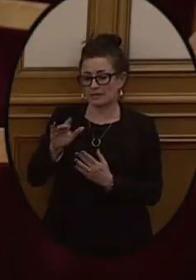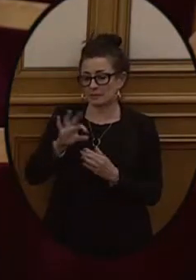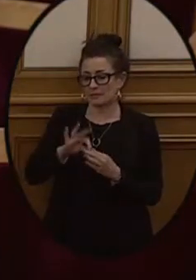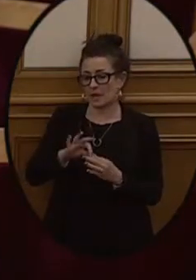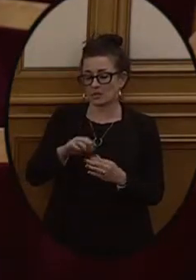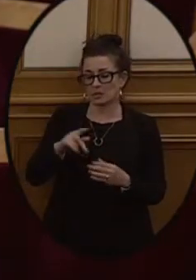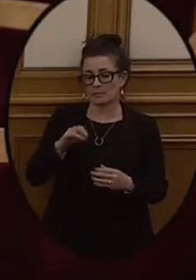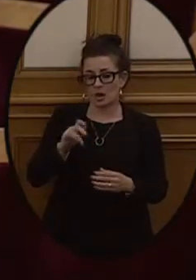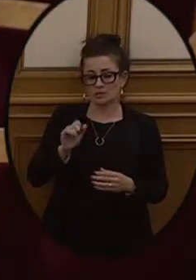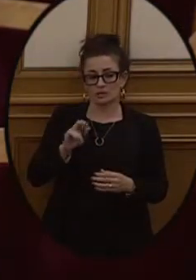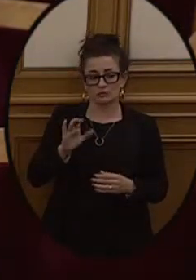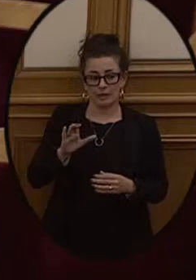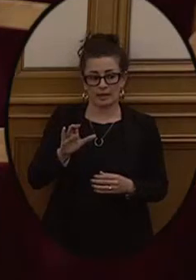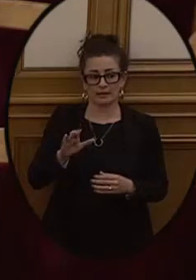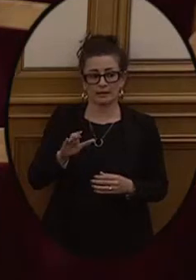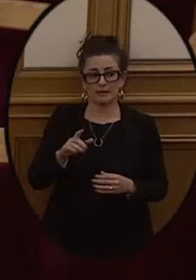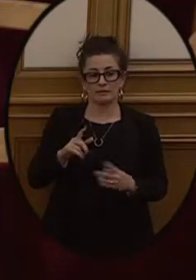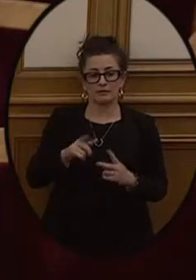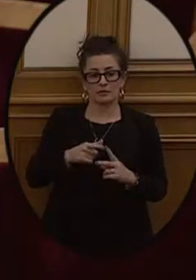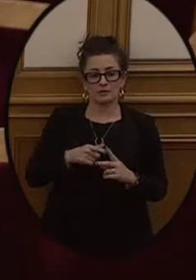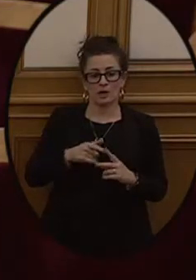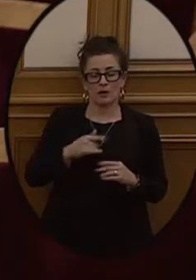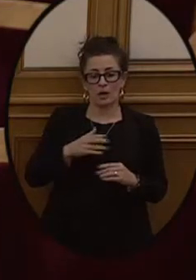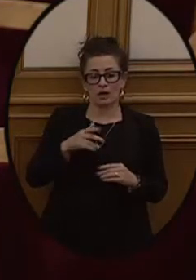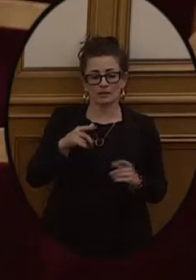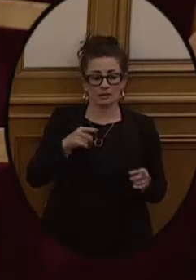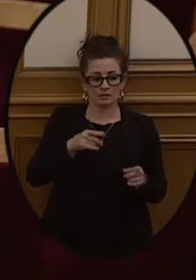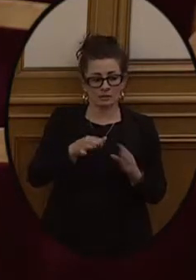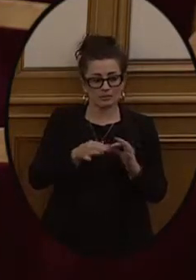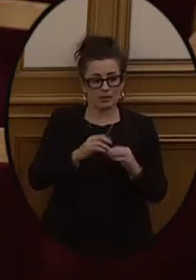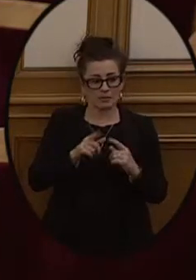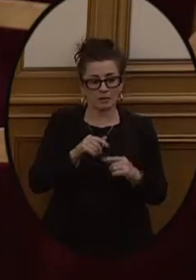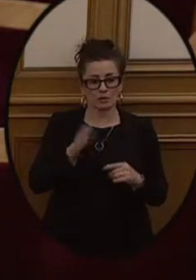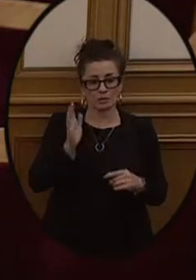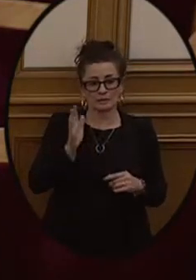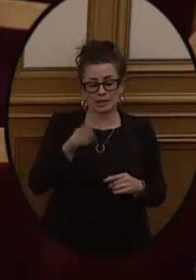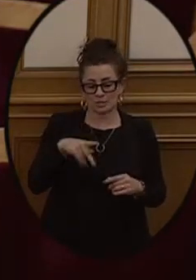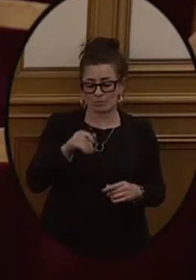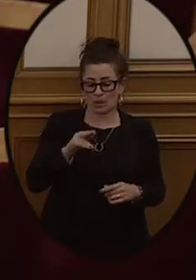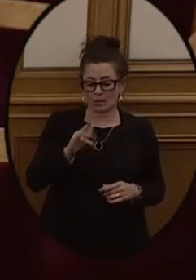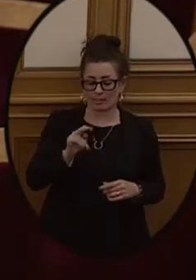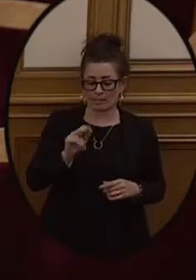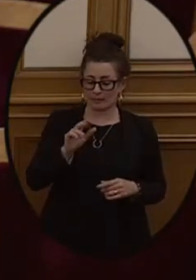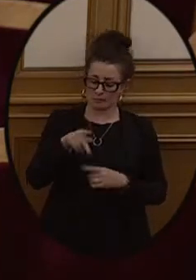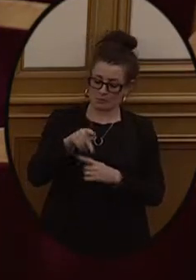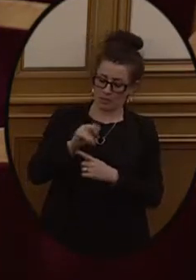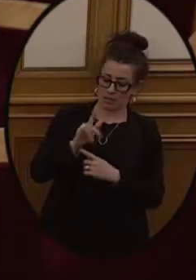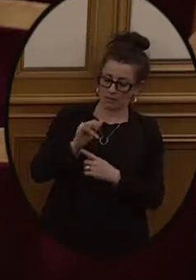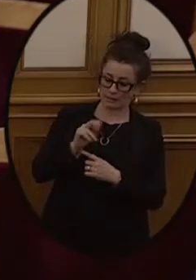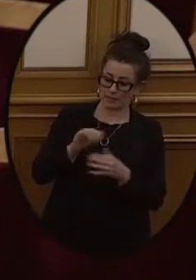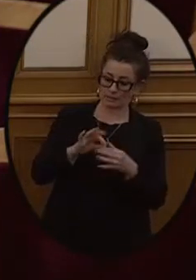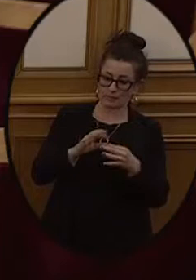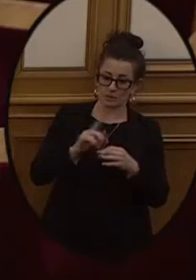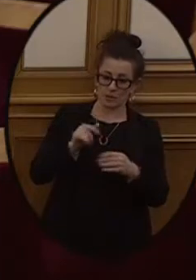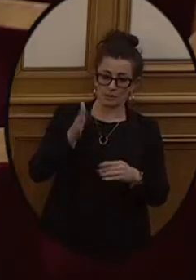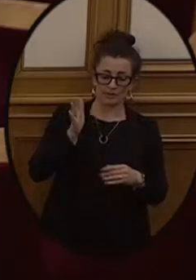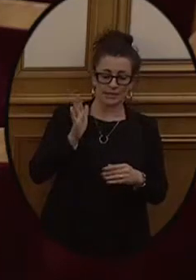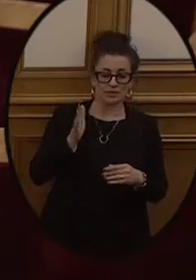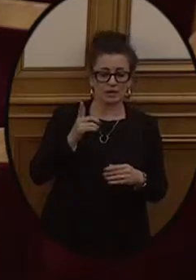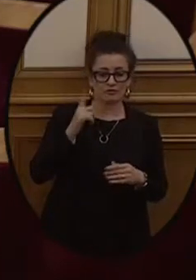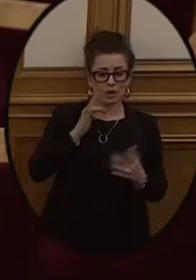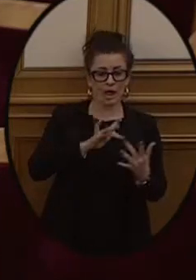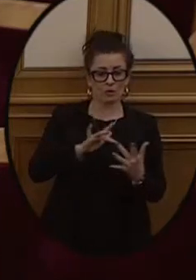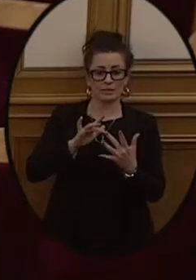Rec. First, I want to say that Paulina, during her presentation, was talking about outreach and said that they outreach to people near the park